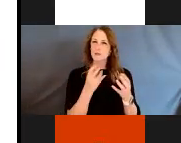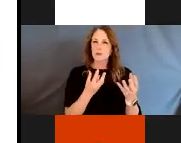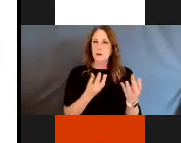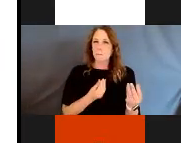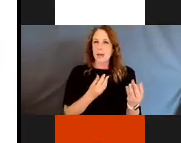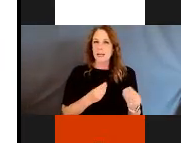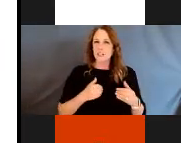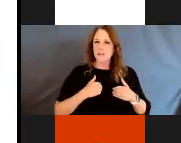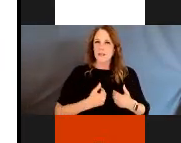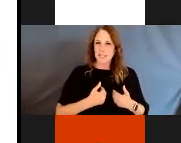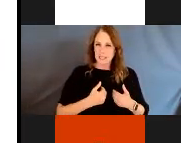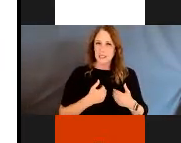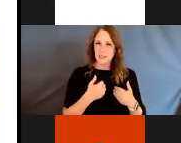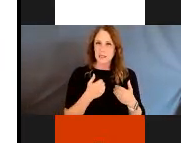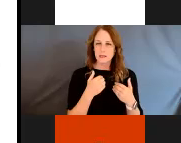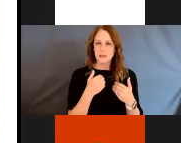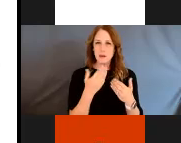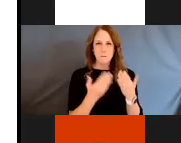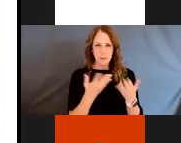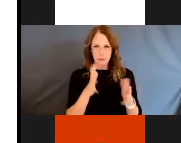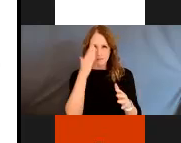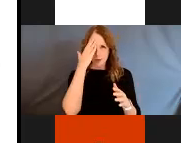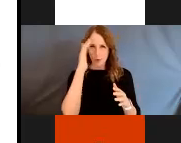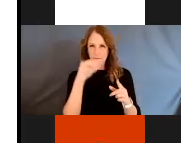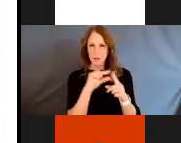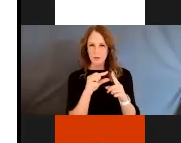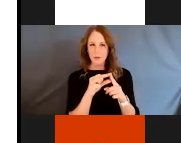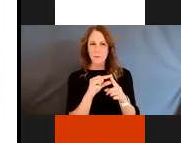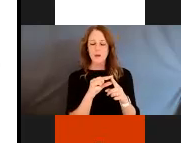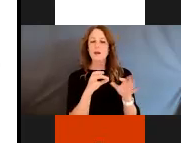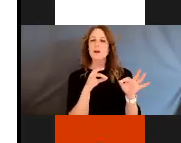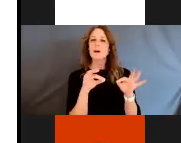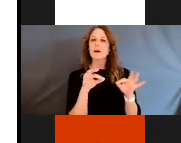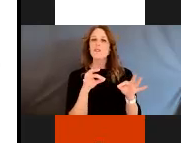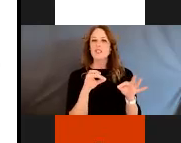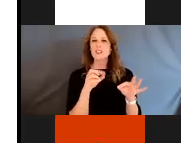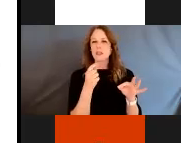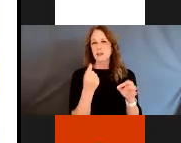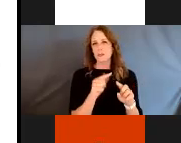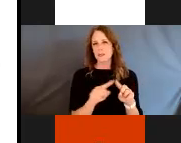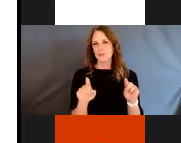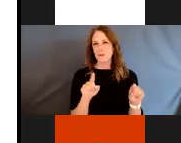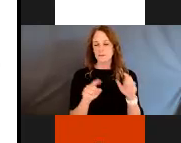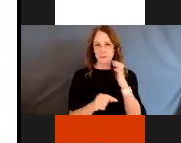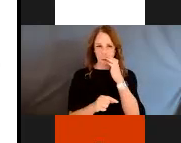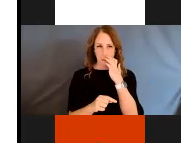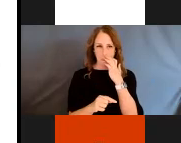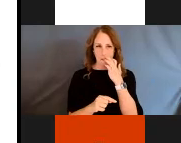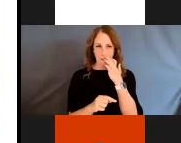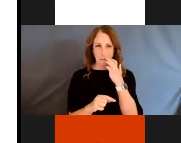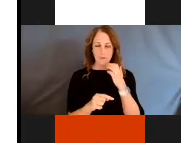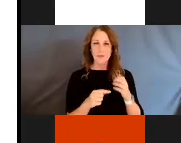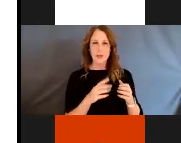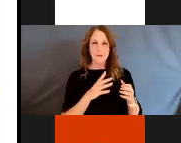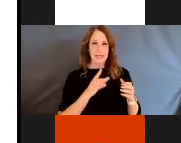what compassion fatigue is, but the definitions of the two are a little bit different. So remember, vicarious trauma